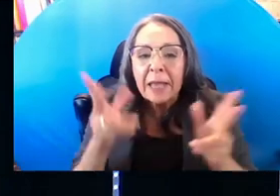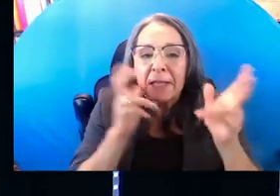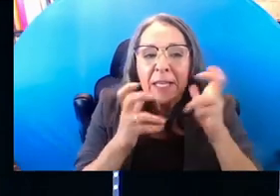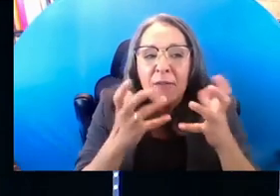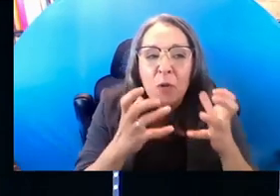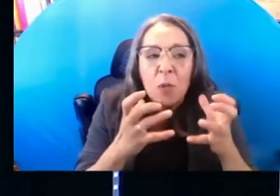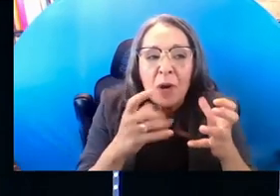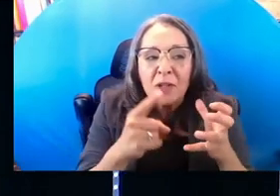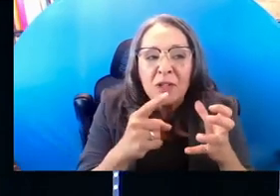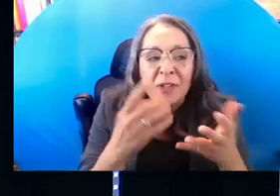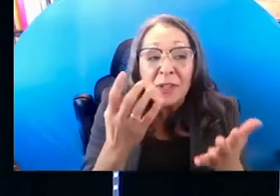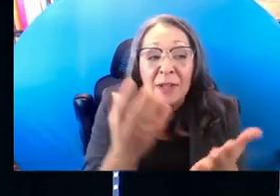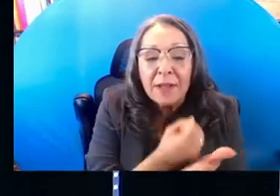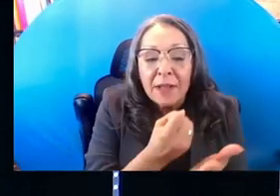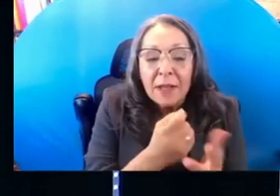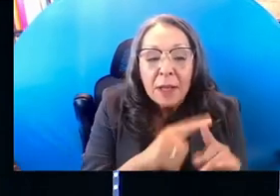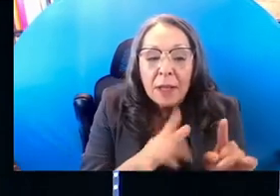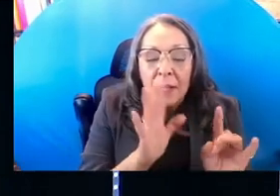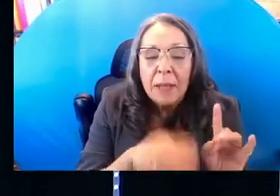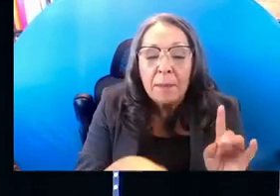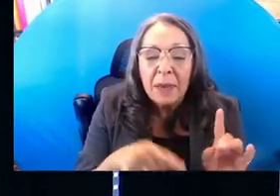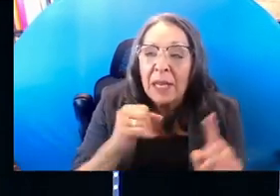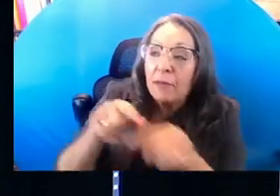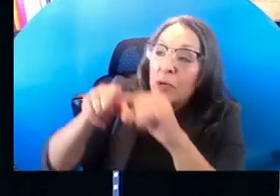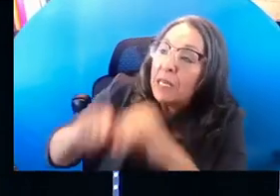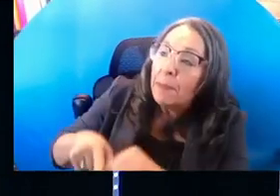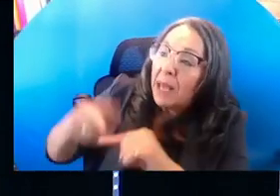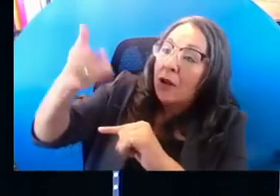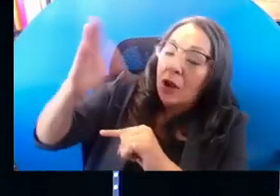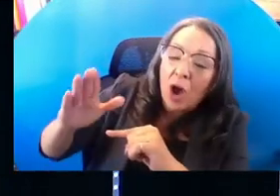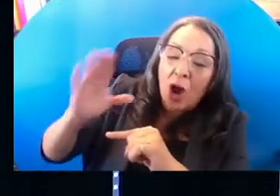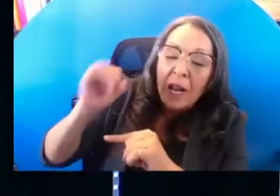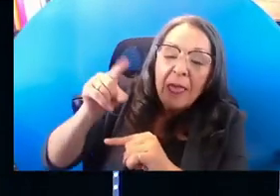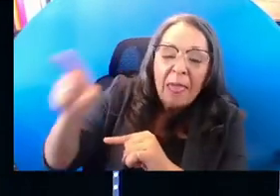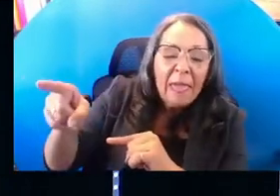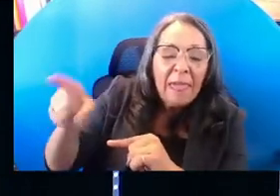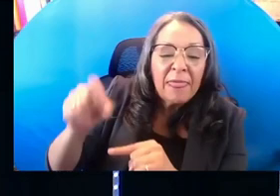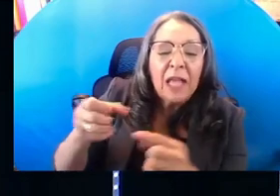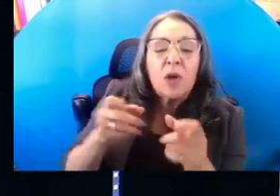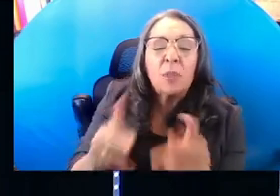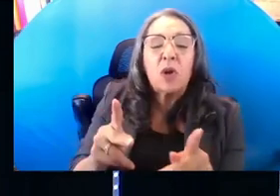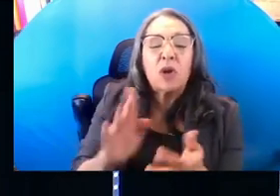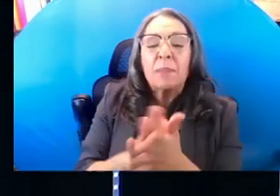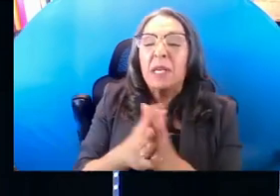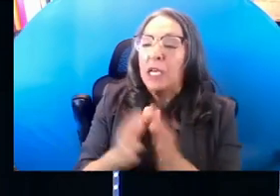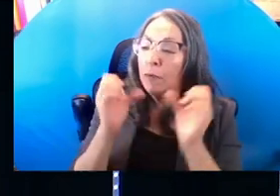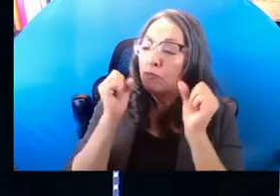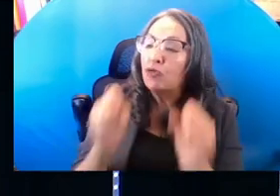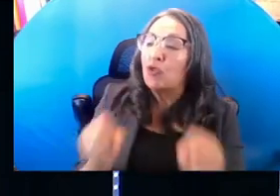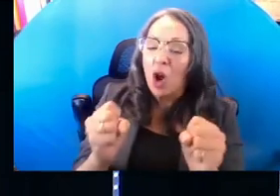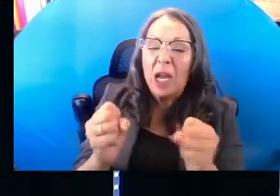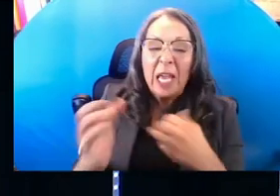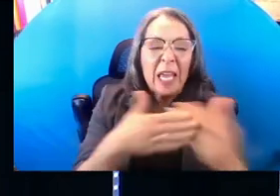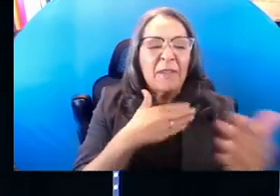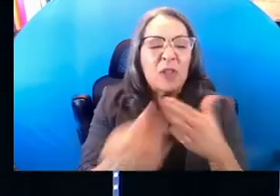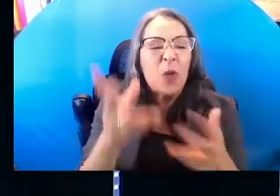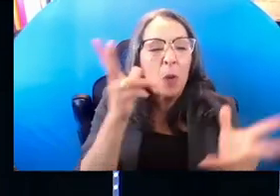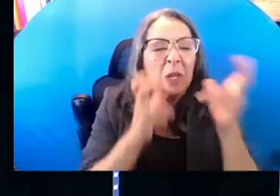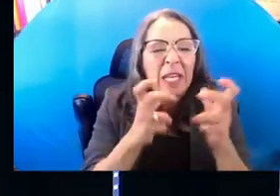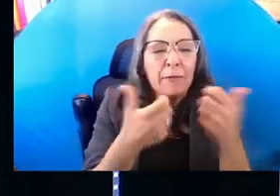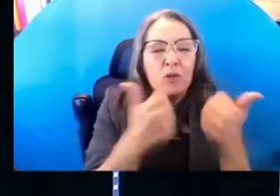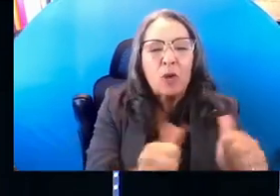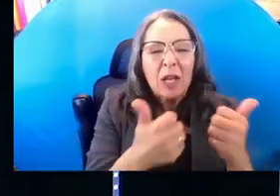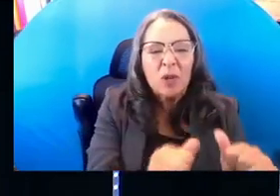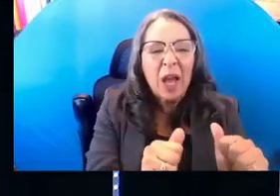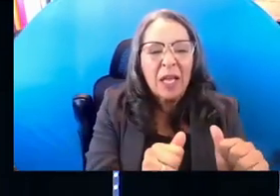we rely on God, is opportunity for growth. Opportunity to stand strong and know, hey, God's got me through this before. No matter how hard the enemy hits, my Heavenly